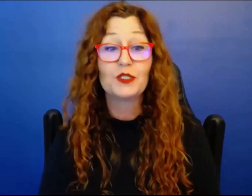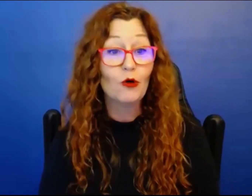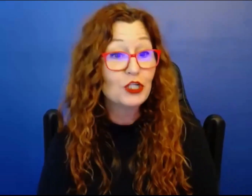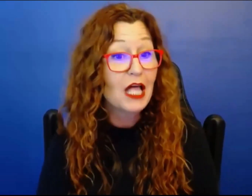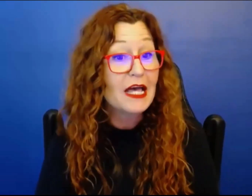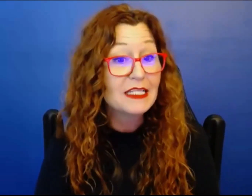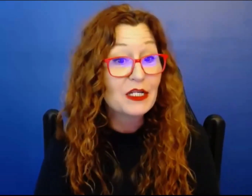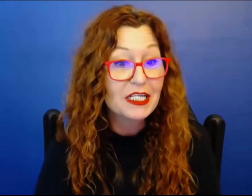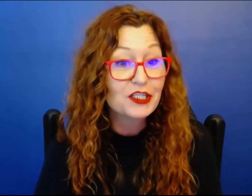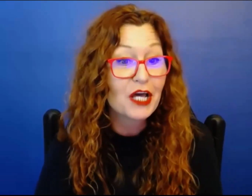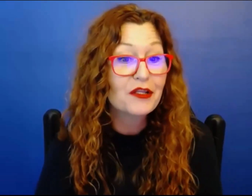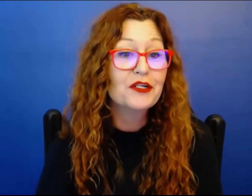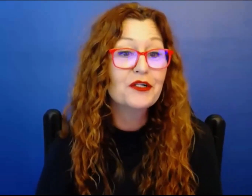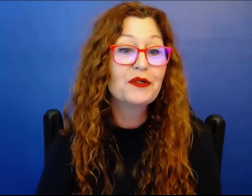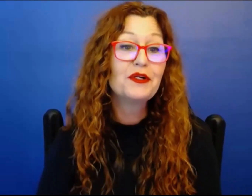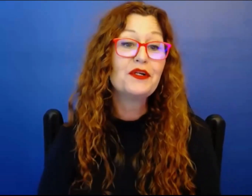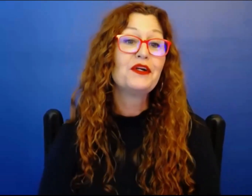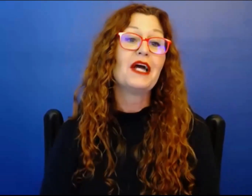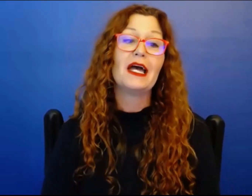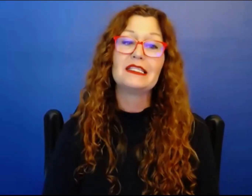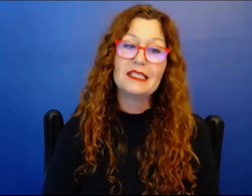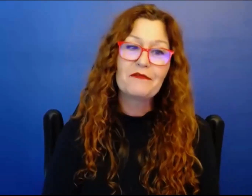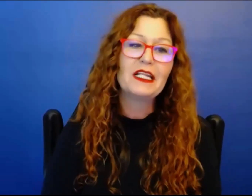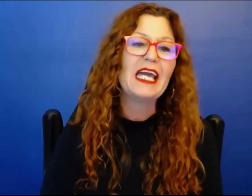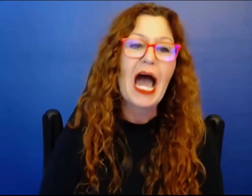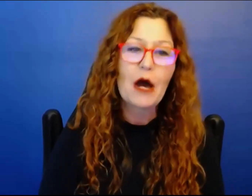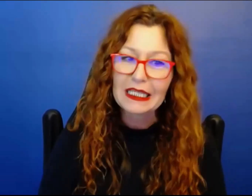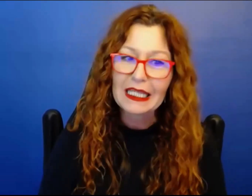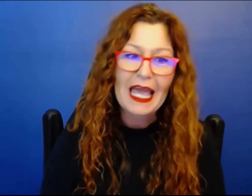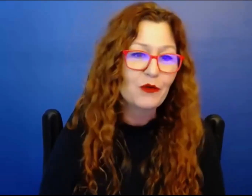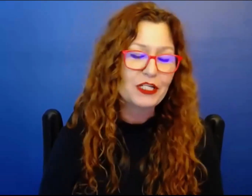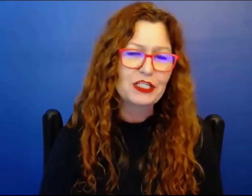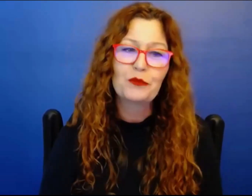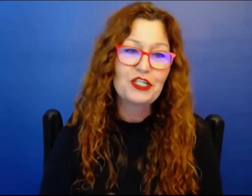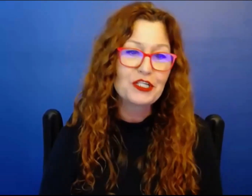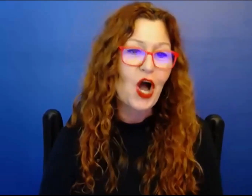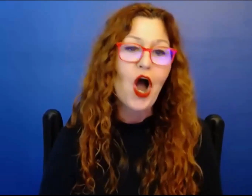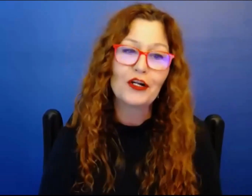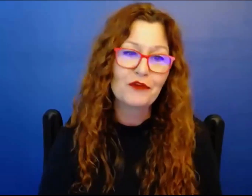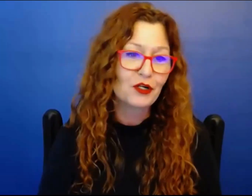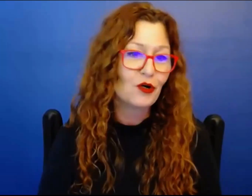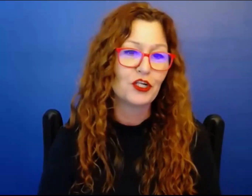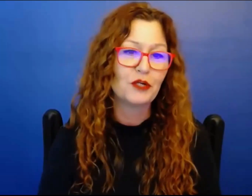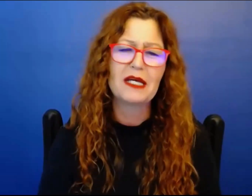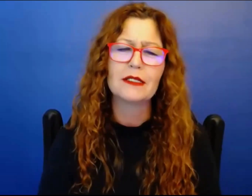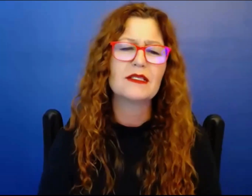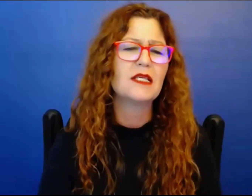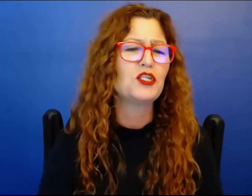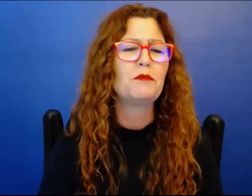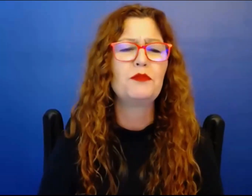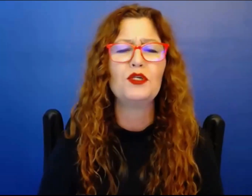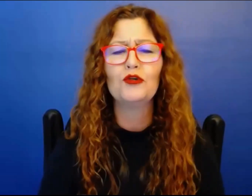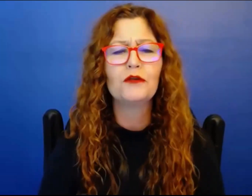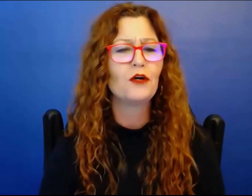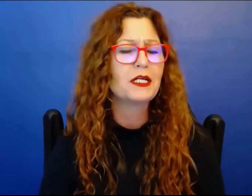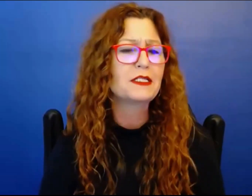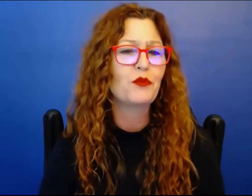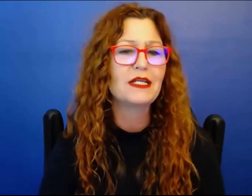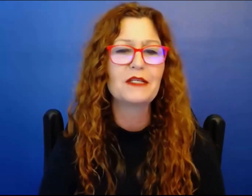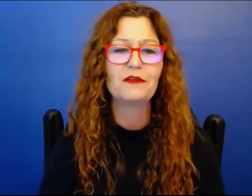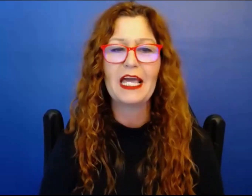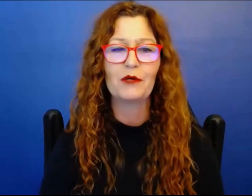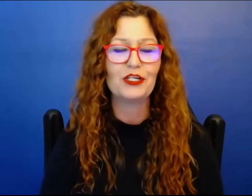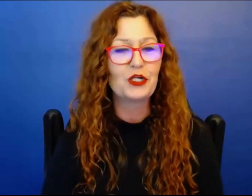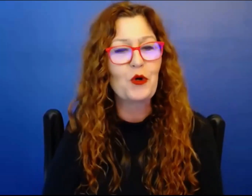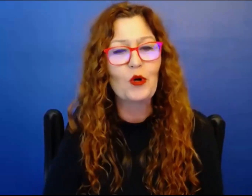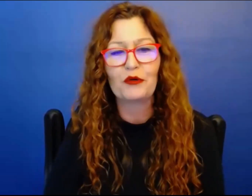of socializing with each other. It's definitely our language, which is the heart of our culture, because it's such a beautiful,